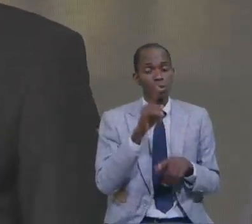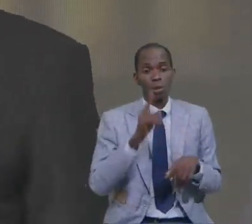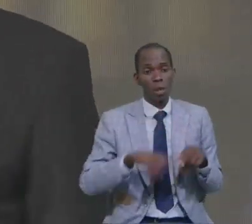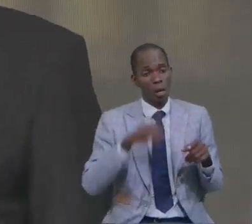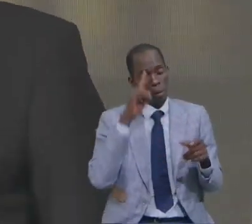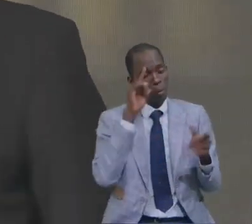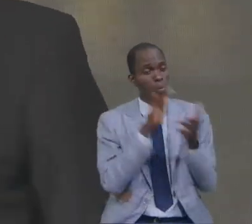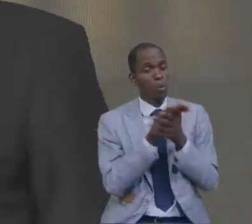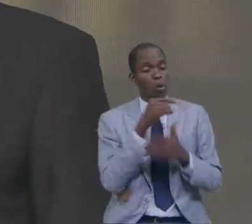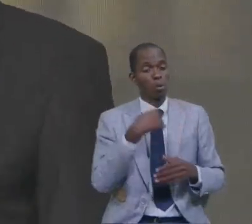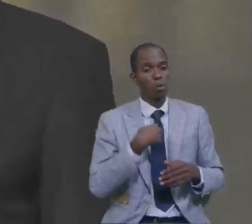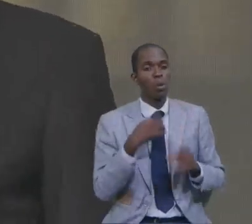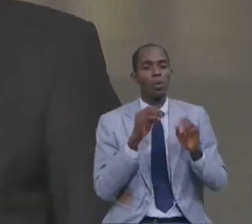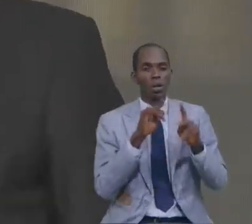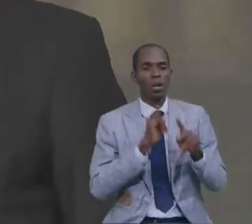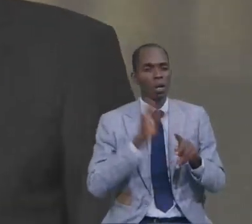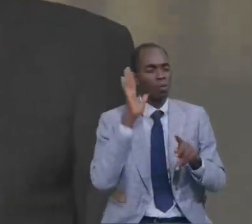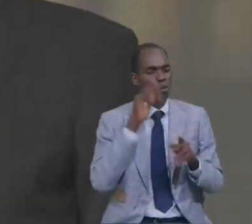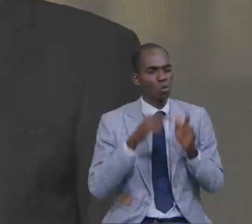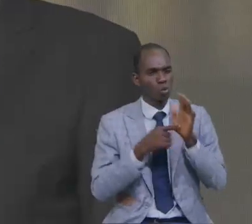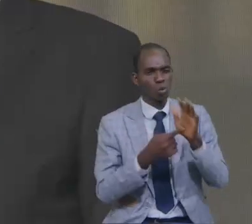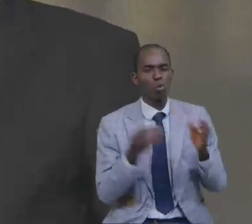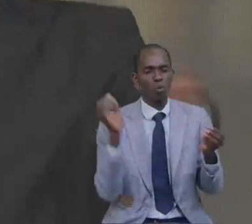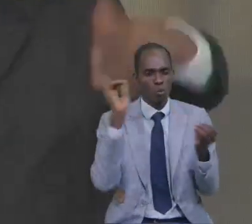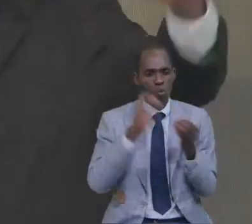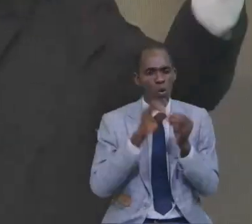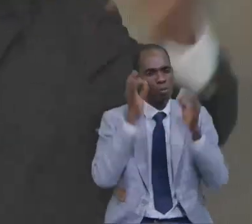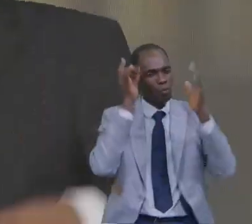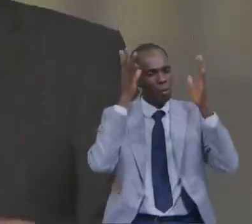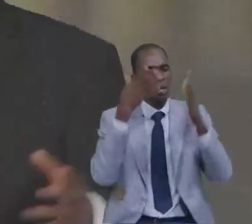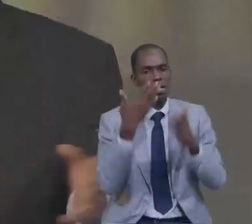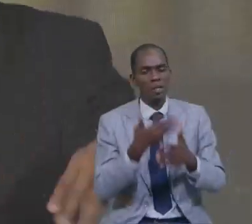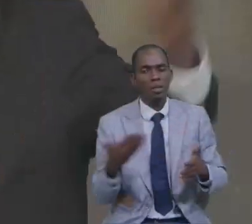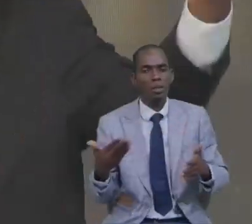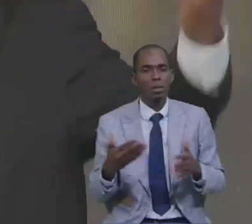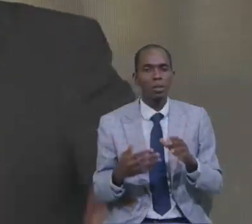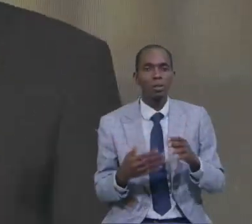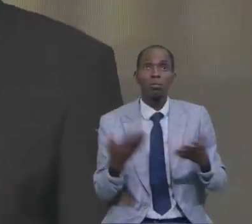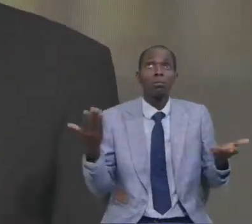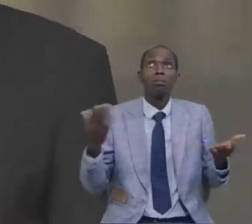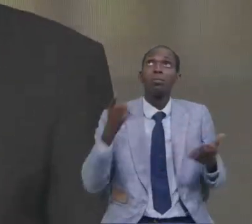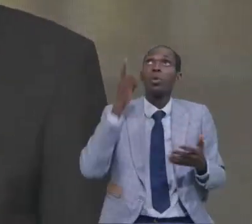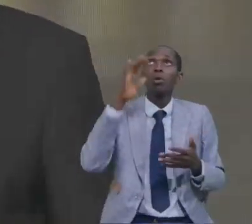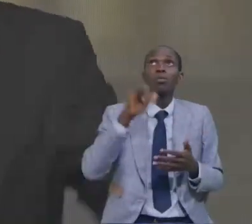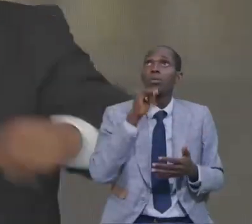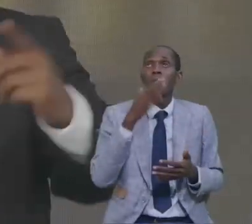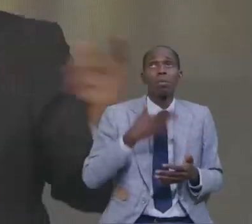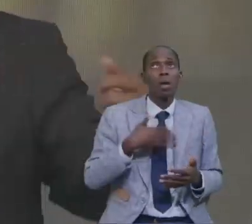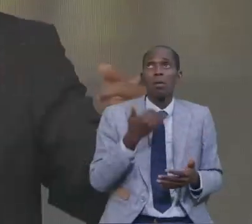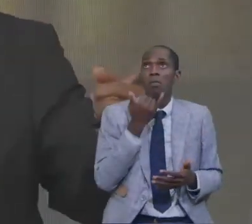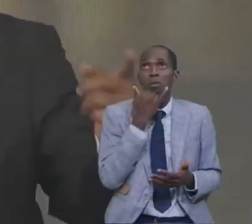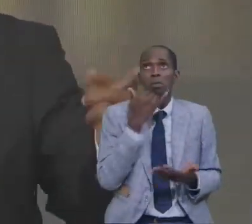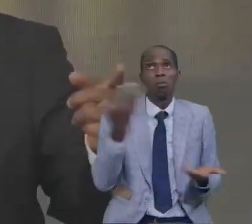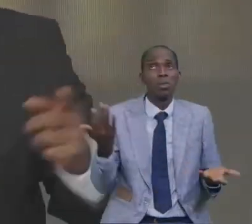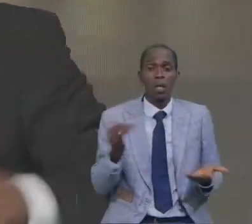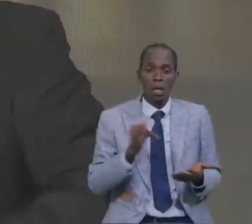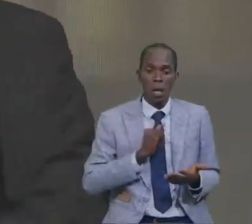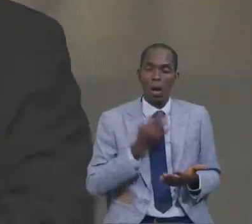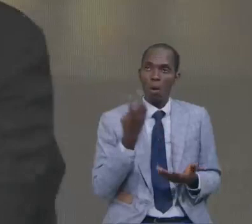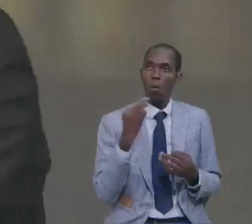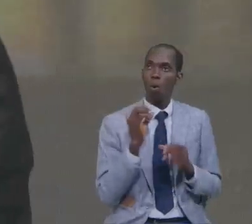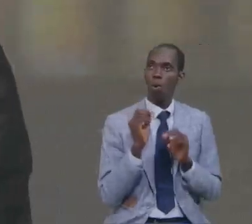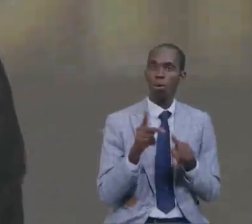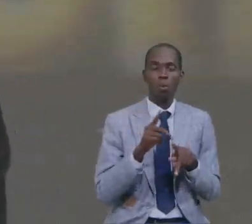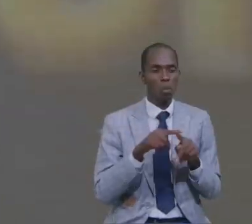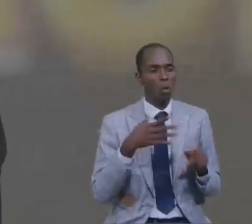My husband said I'm not trustworthy. My wife said I'm not dependable. And because they said